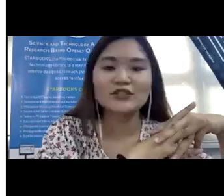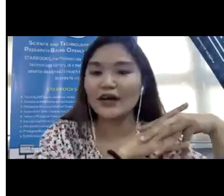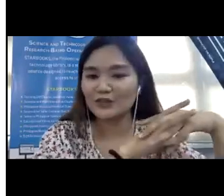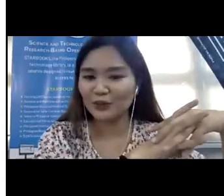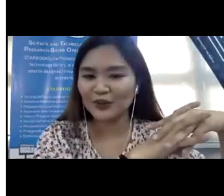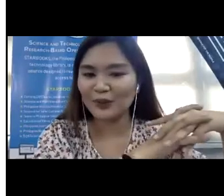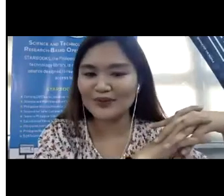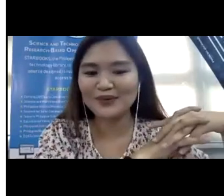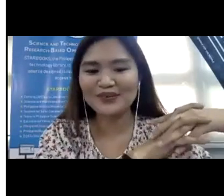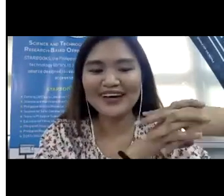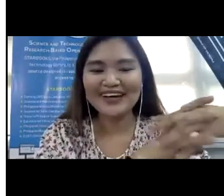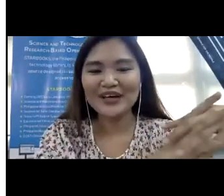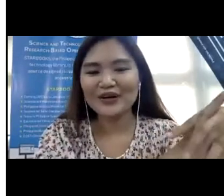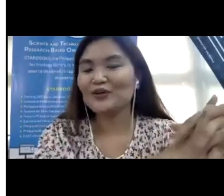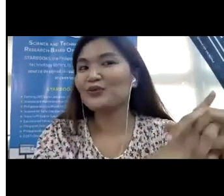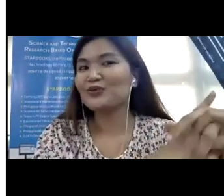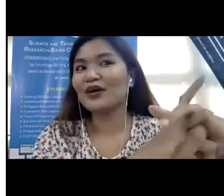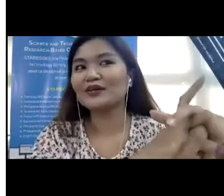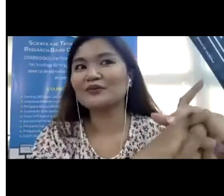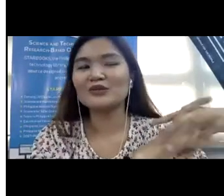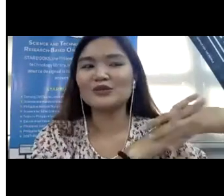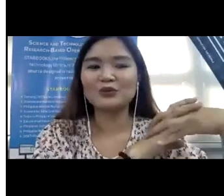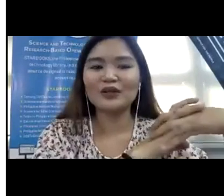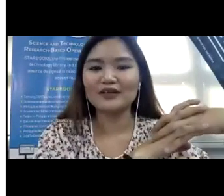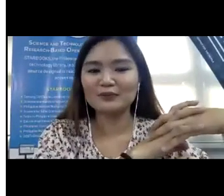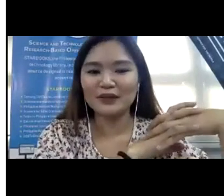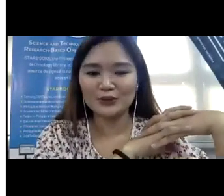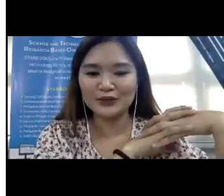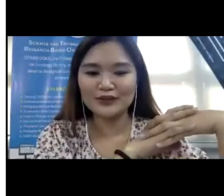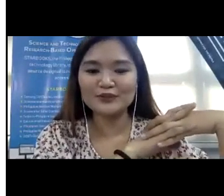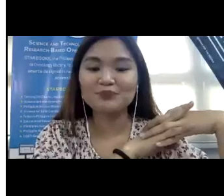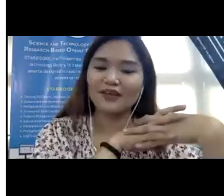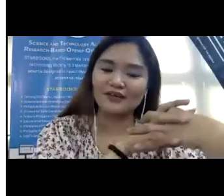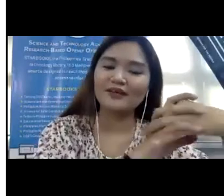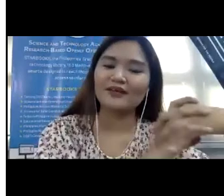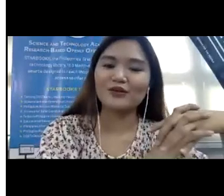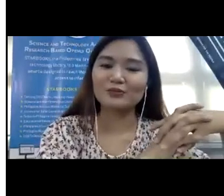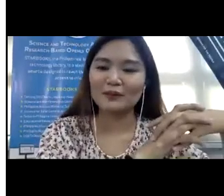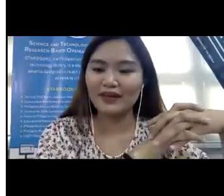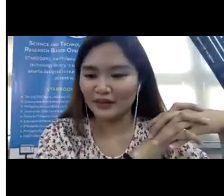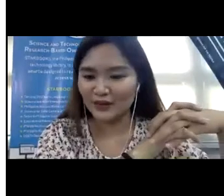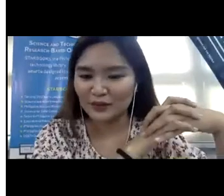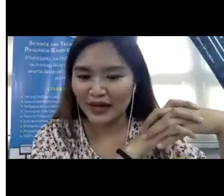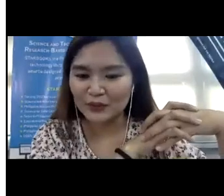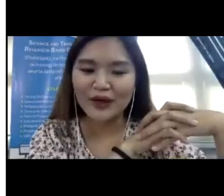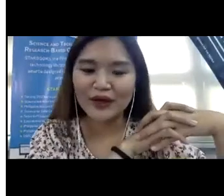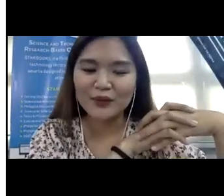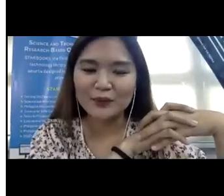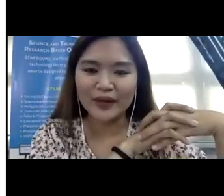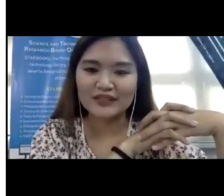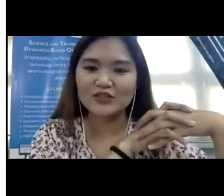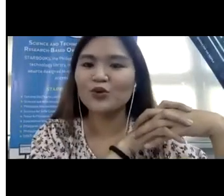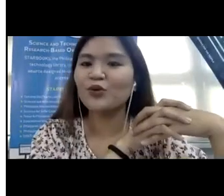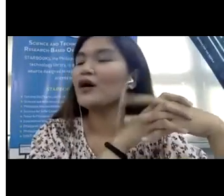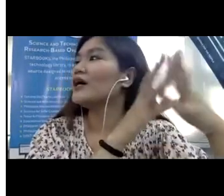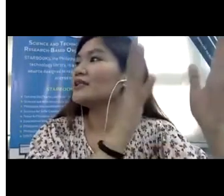GCash po ito. So 200 pesos or 100 pesos. Announce po namin later kung magkano po ang inyong prizes.